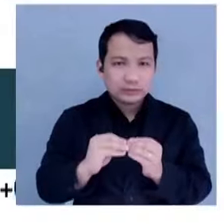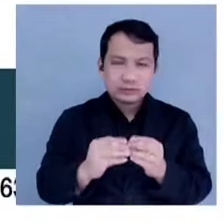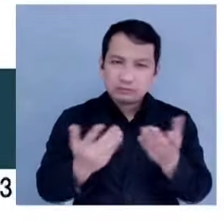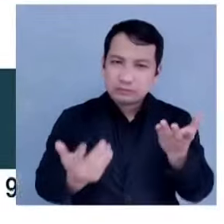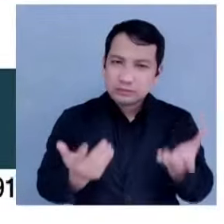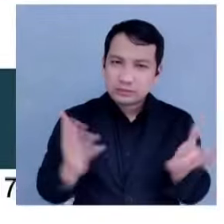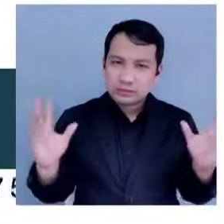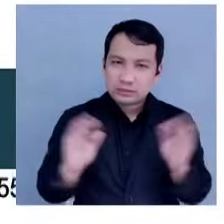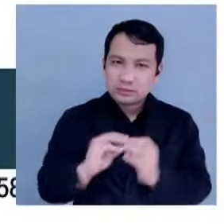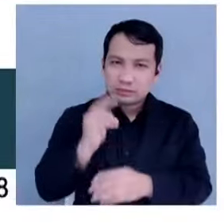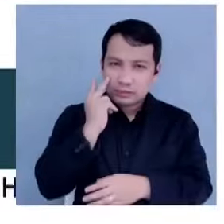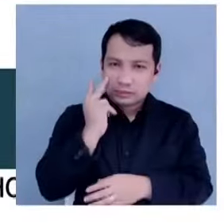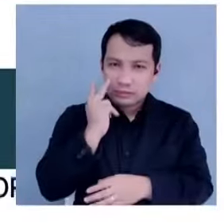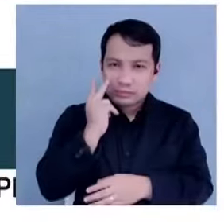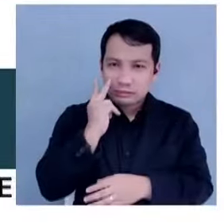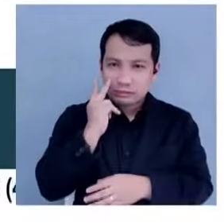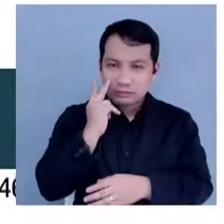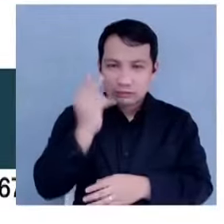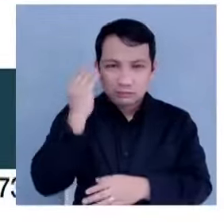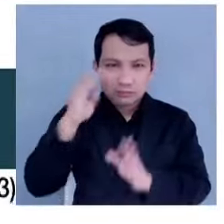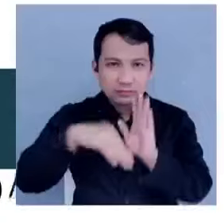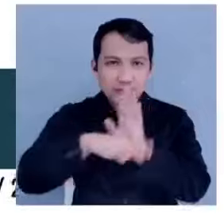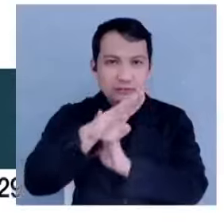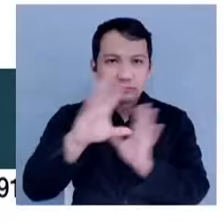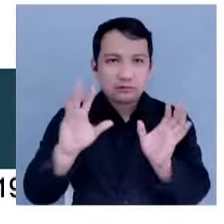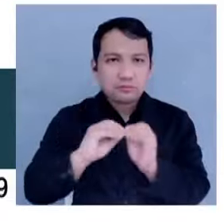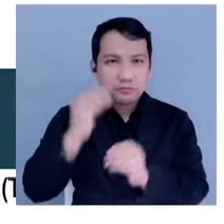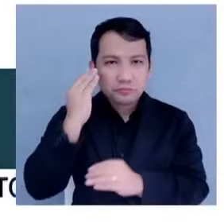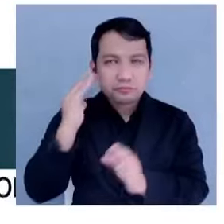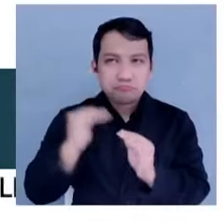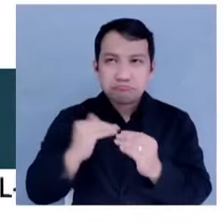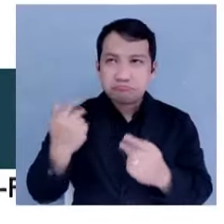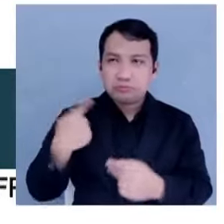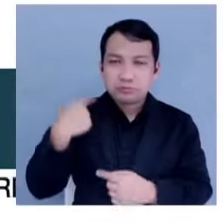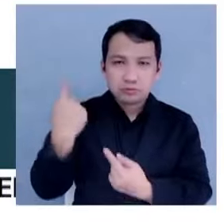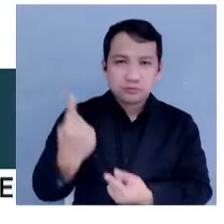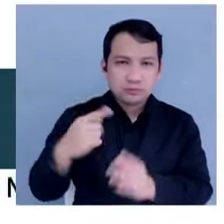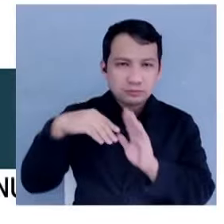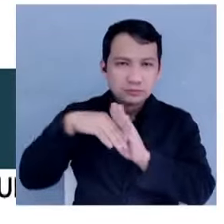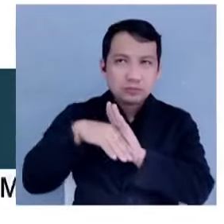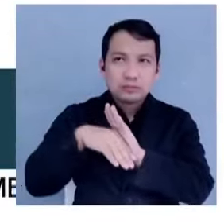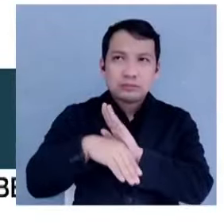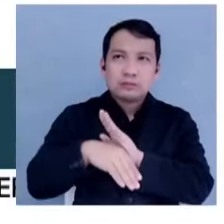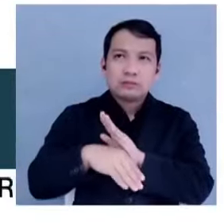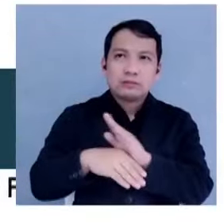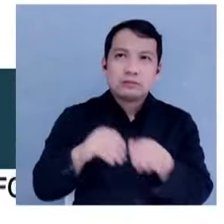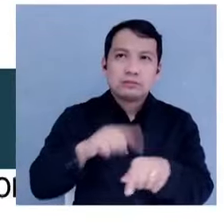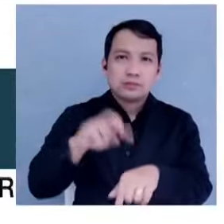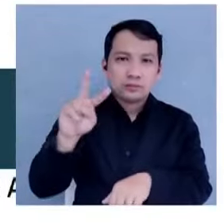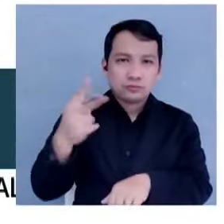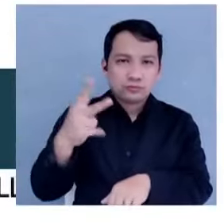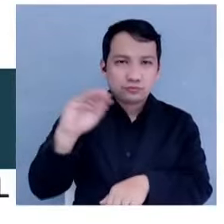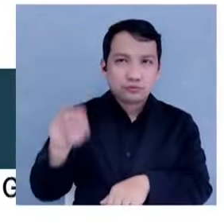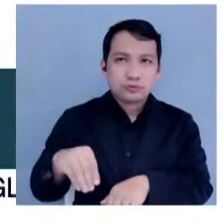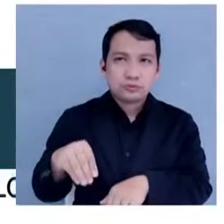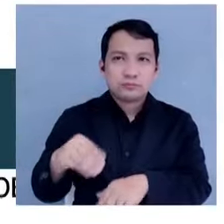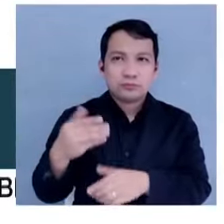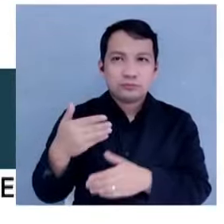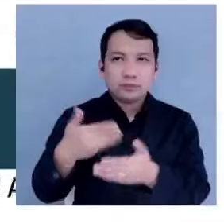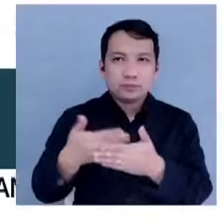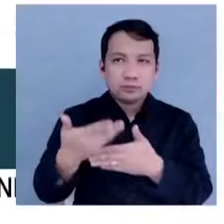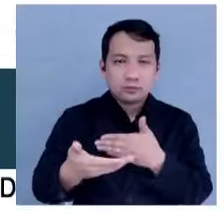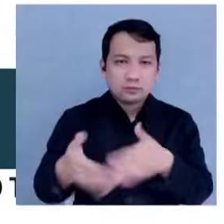see headline inflation going down to around 2% by the end of the year, maybe